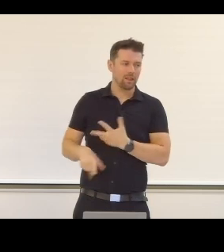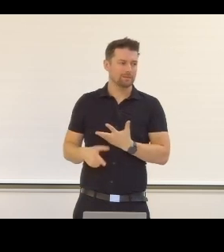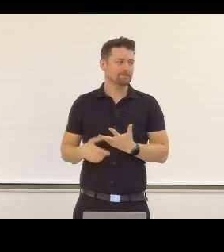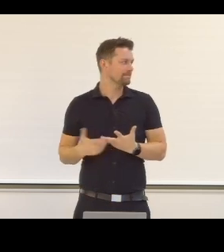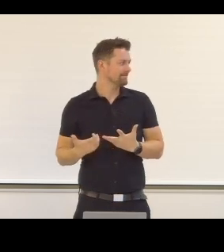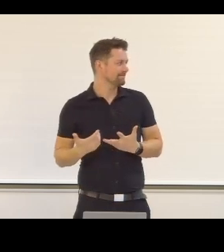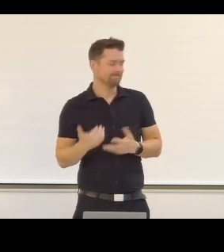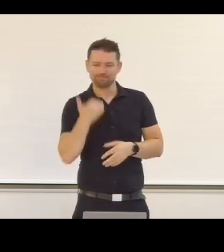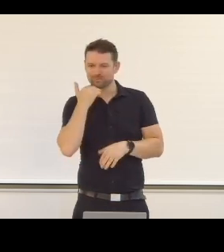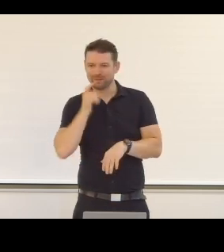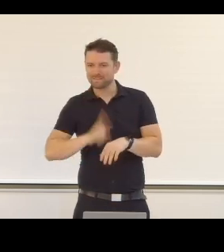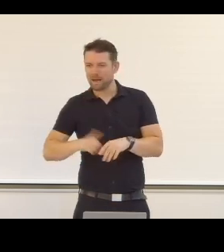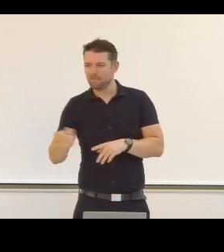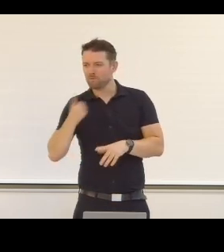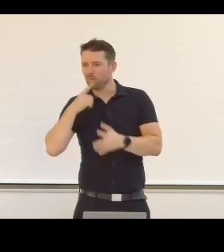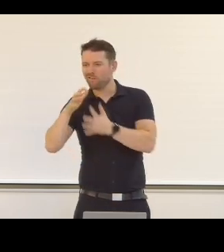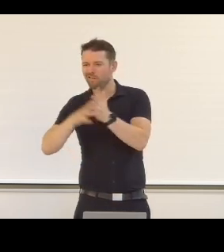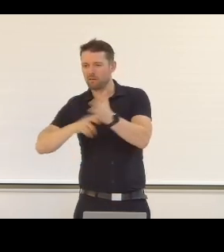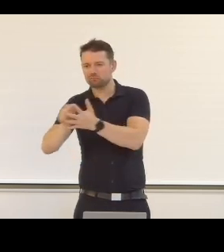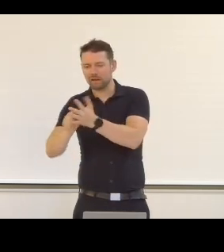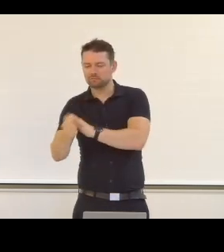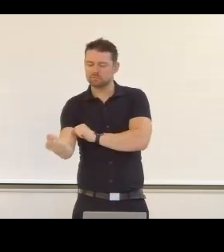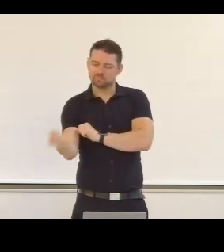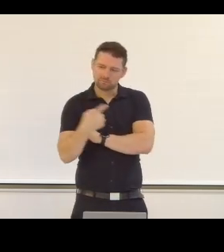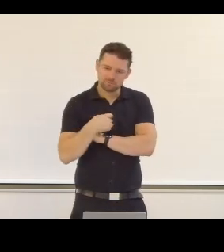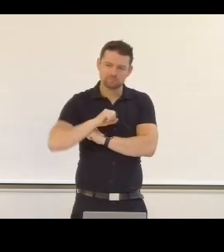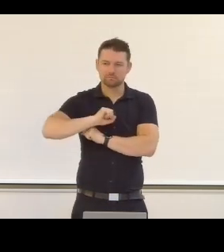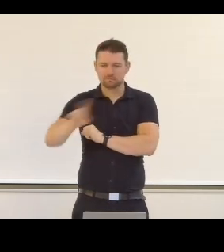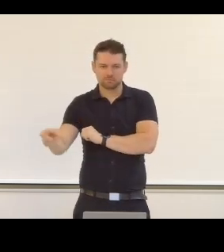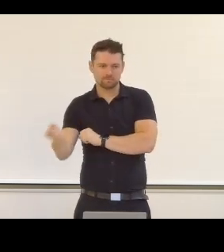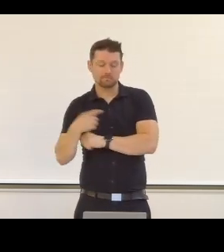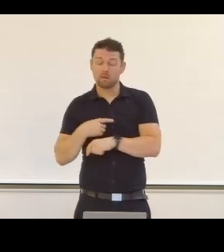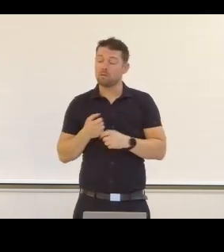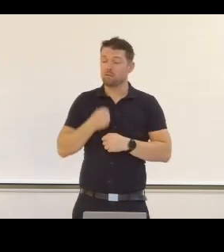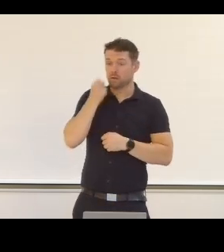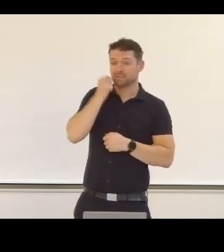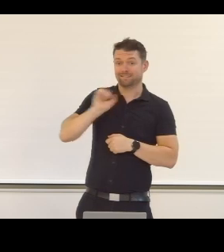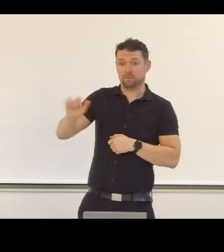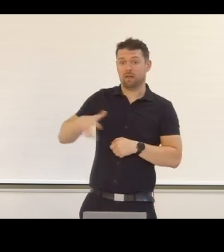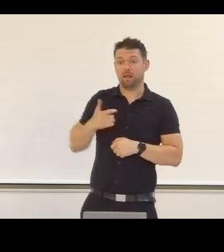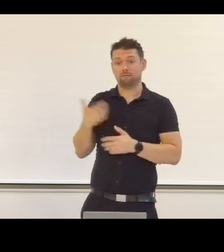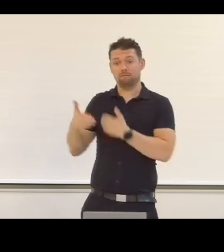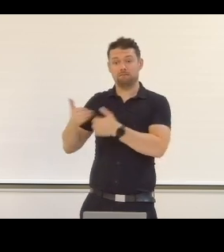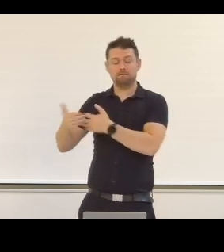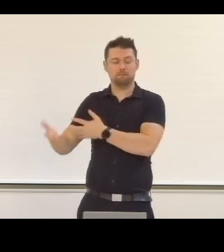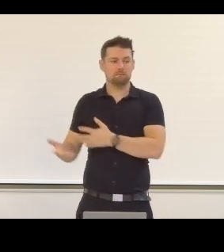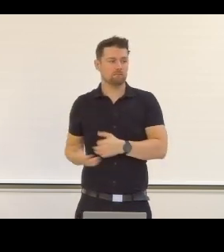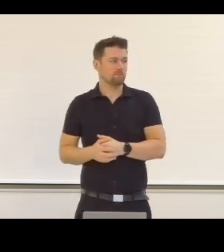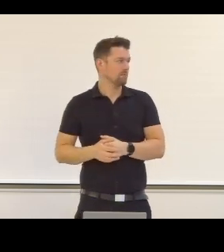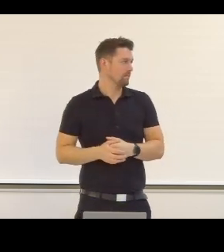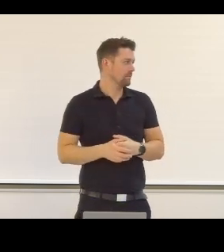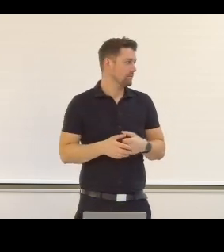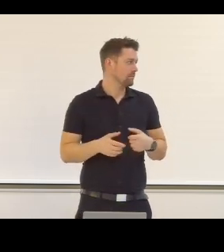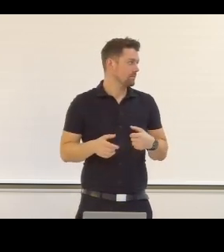again, not so much time to write messages and to answer. And I understand. The fact is that during this period, I